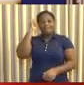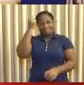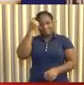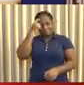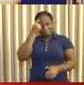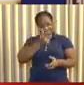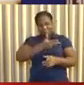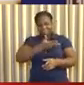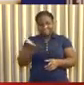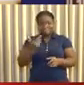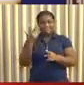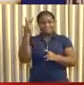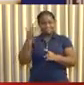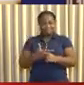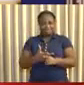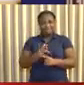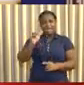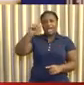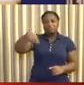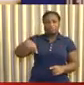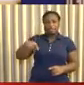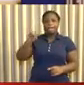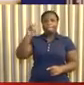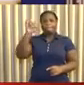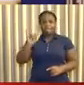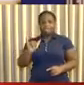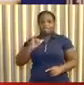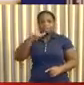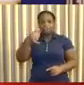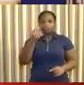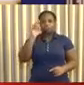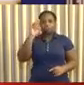the next 3 months, i.e. April, May, and June.